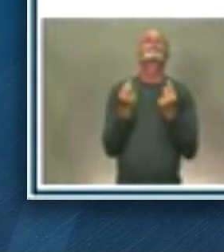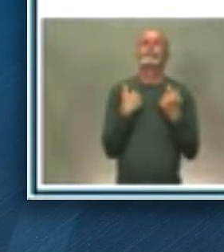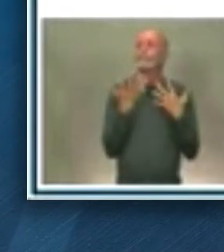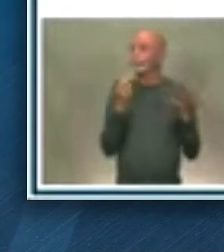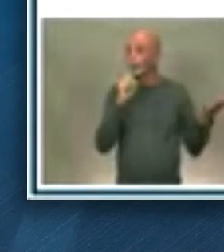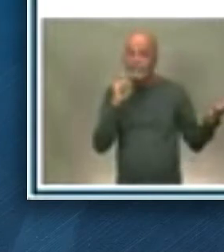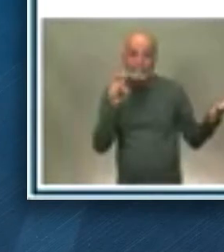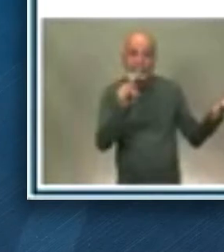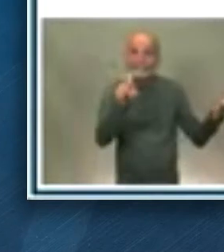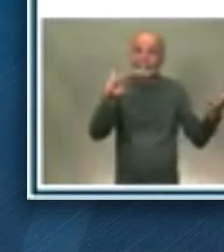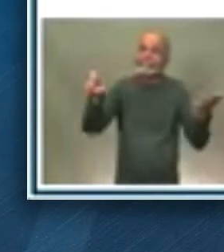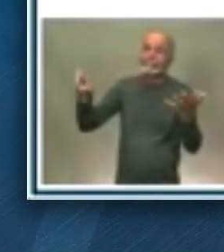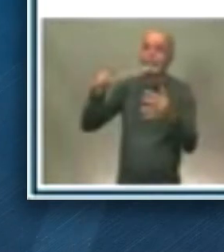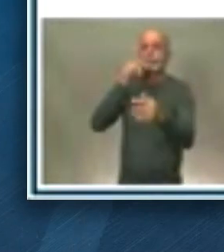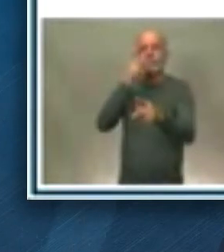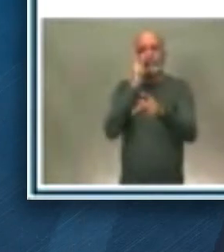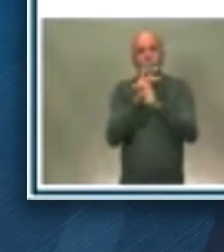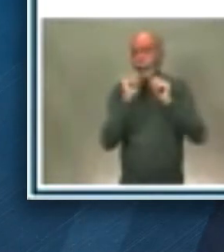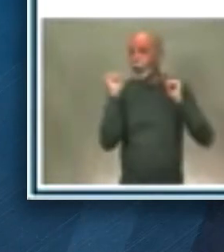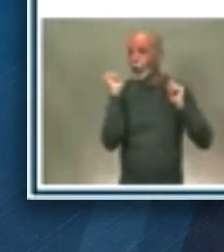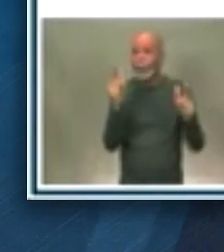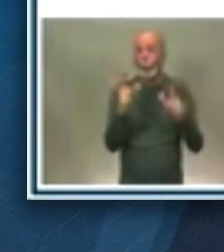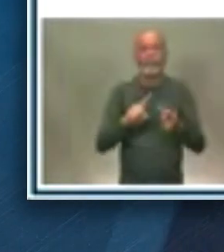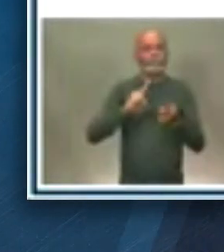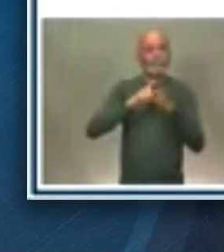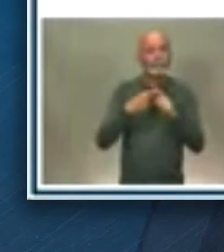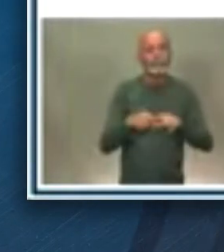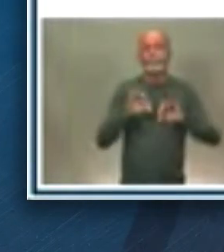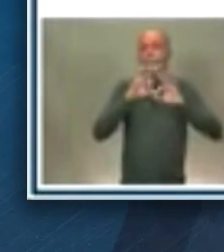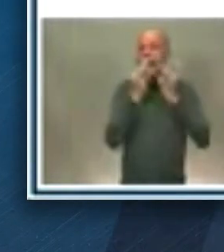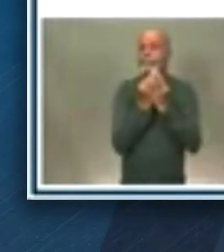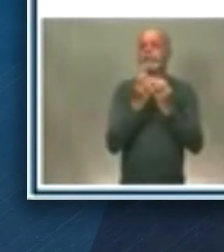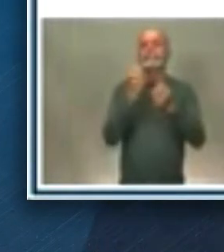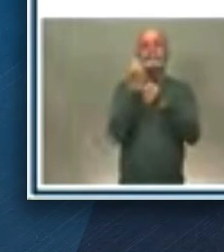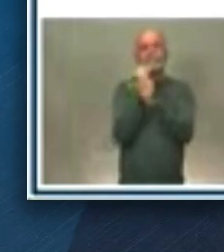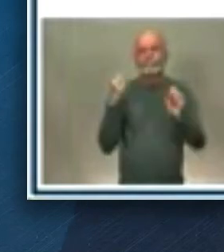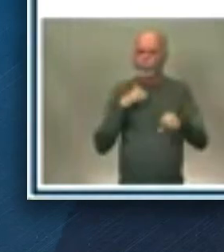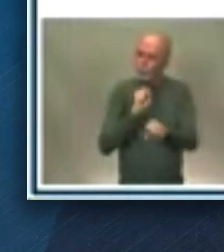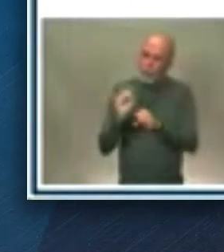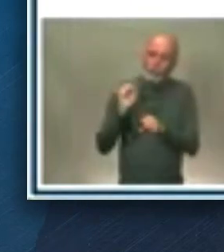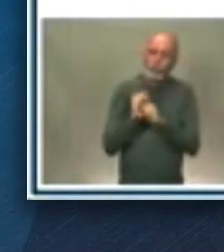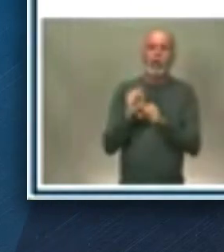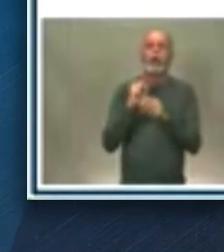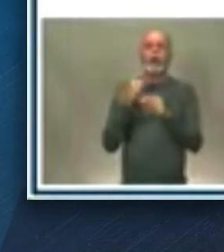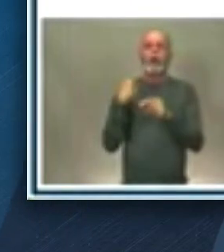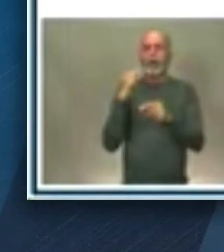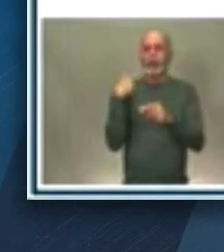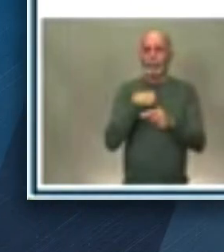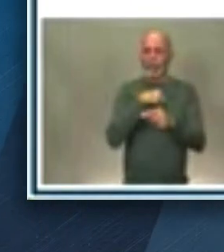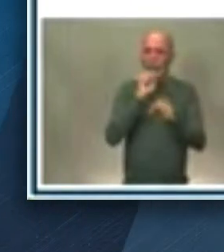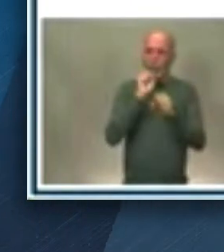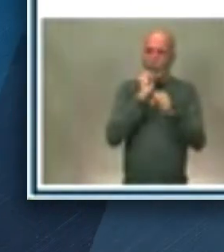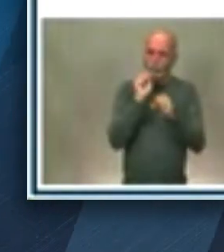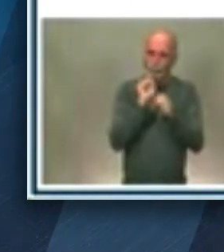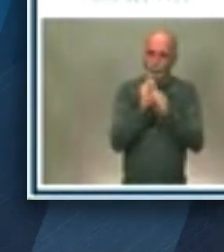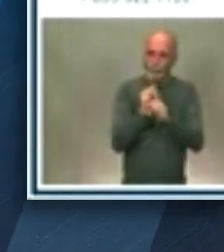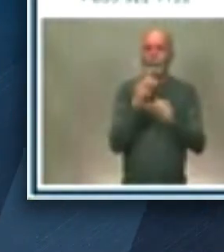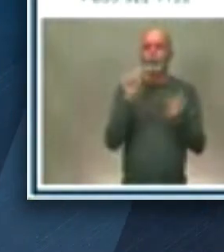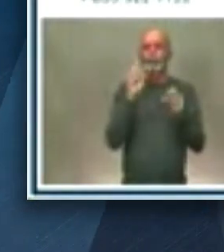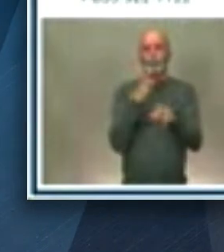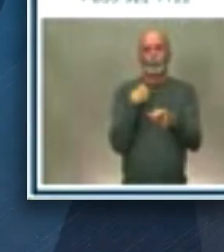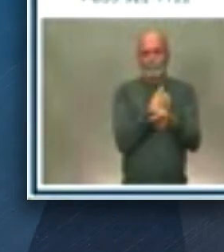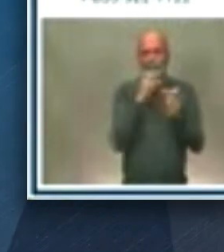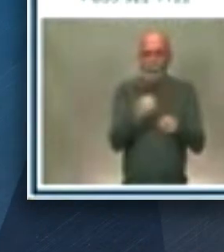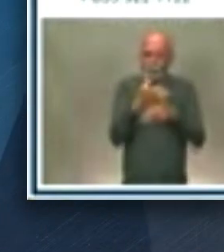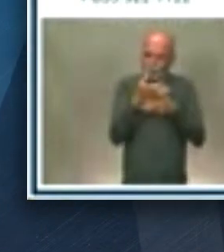keep you and your family safe, and I will work hard to earn your trust over time. So thank you for tuning in. Thank you, everyone, for coming today.